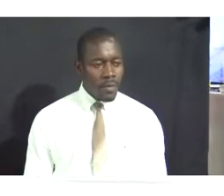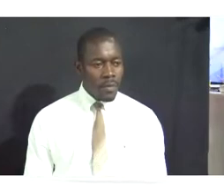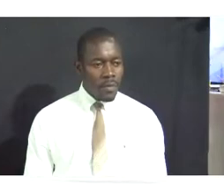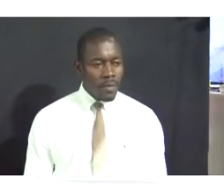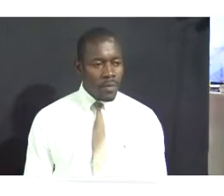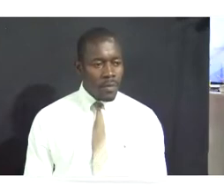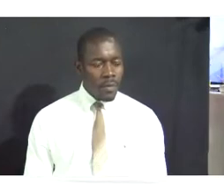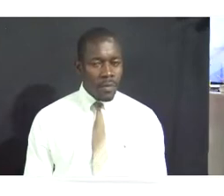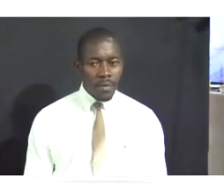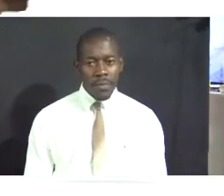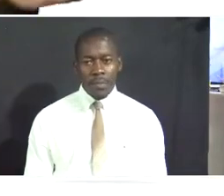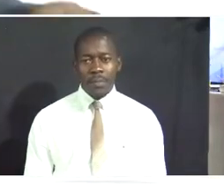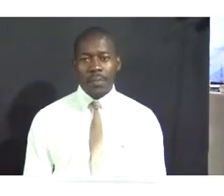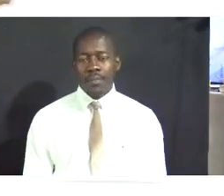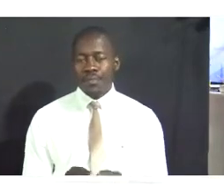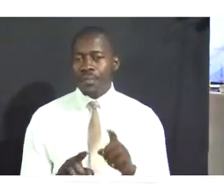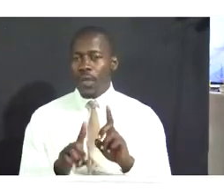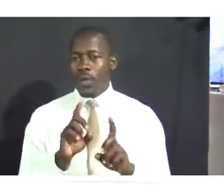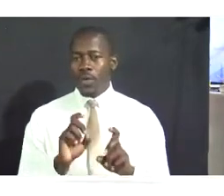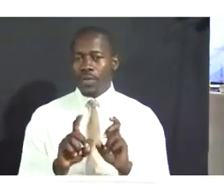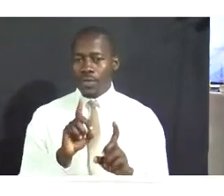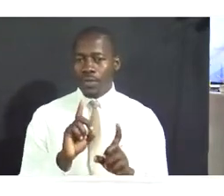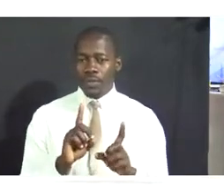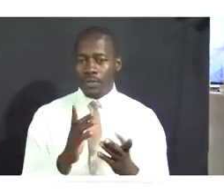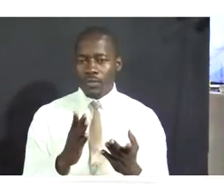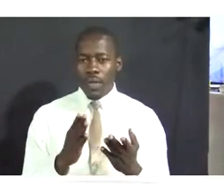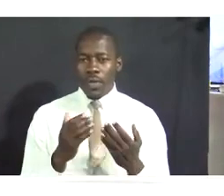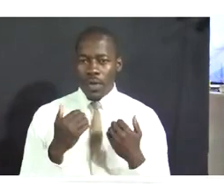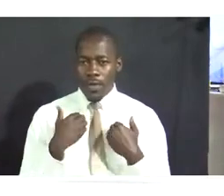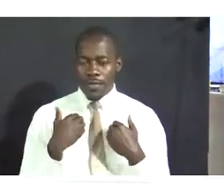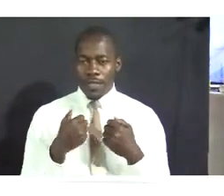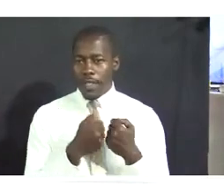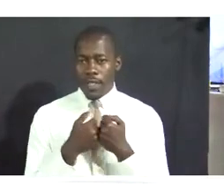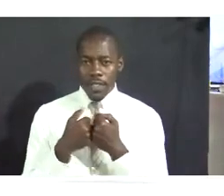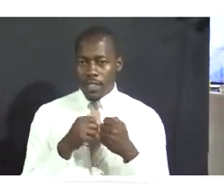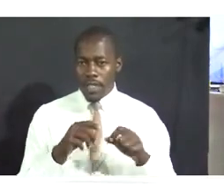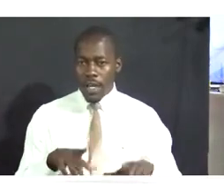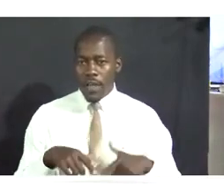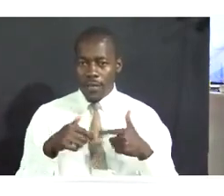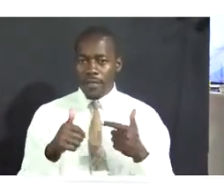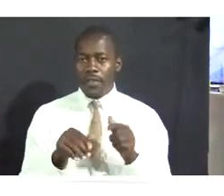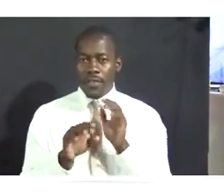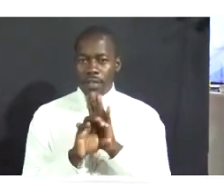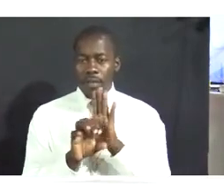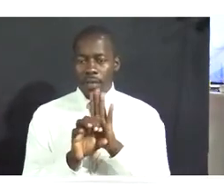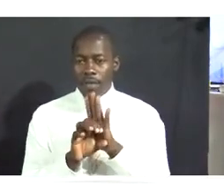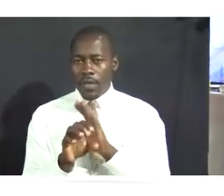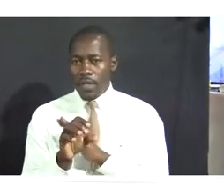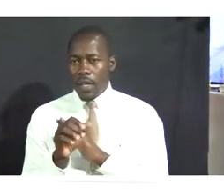who have gone through Adventist school. Are there challenges in Adventist school?